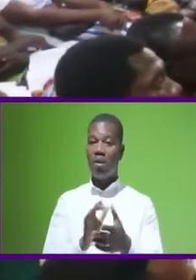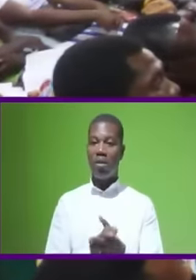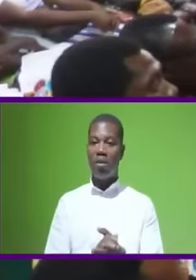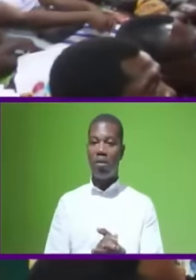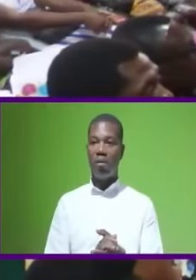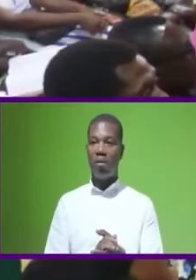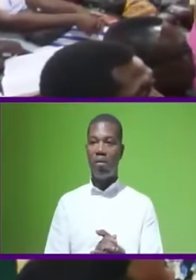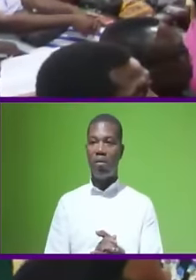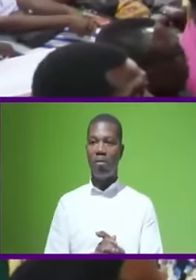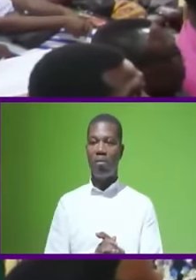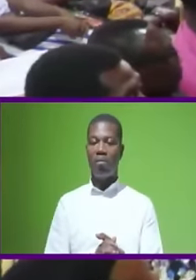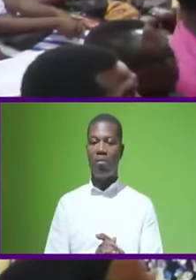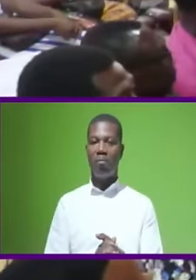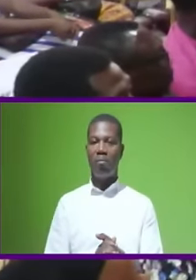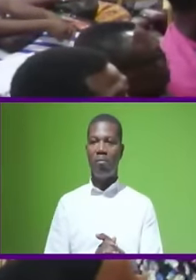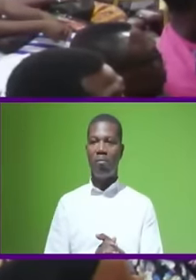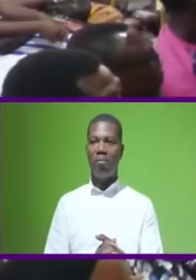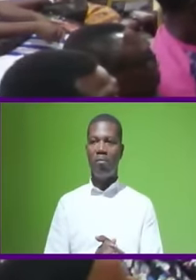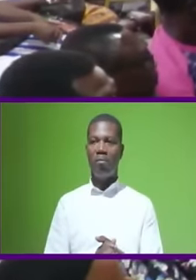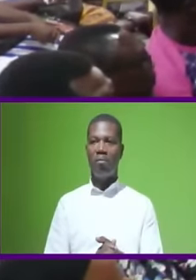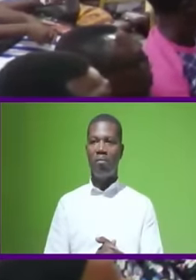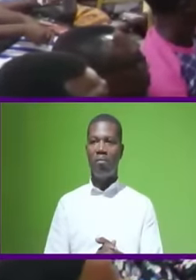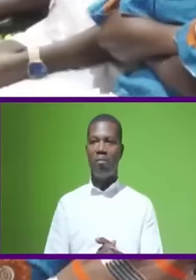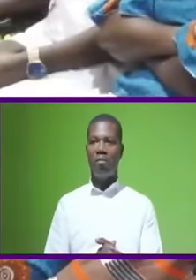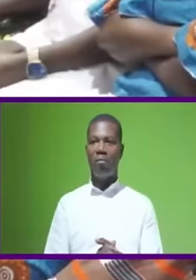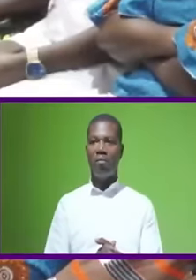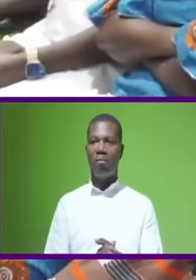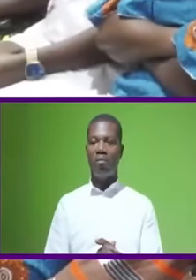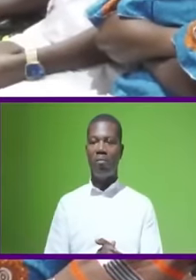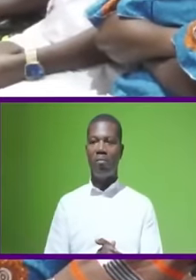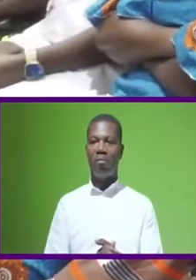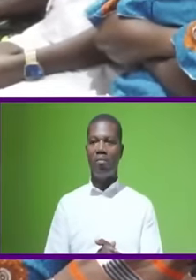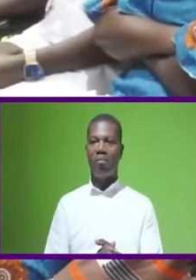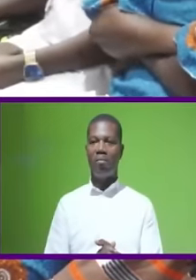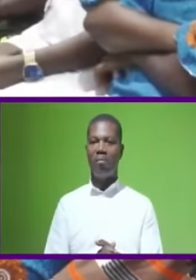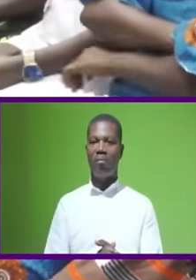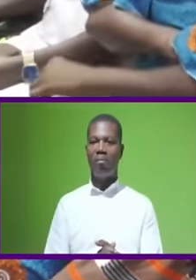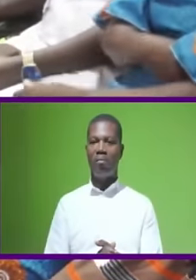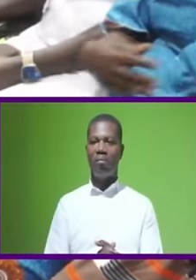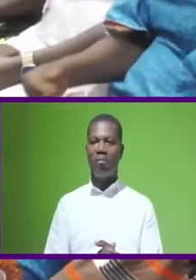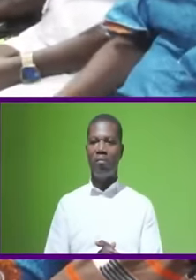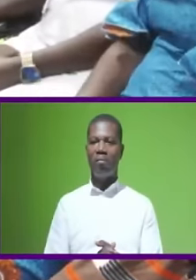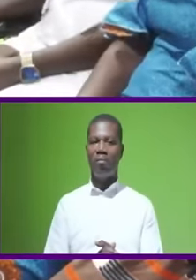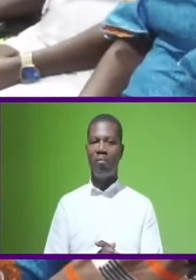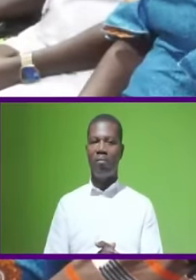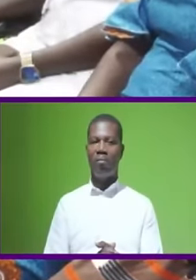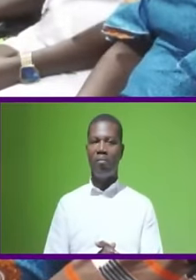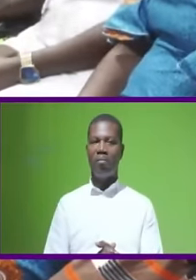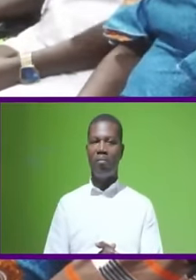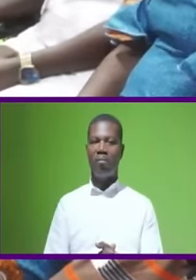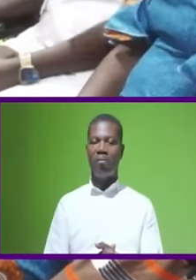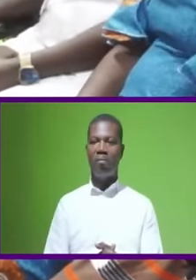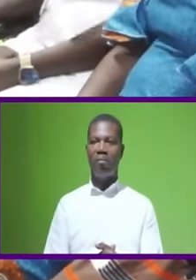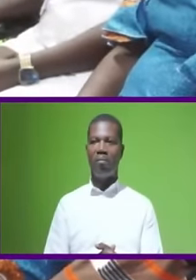Seeking money. Let me find out, don't you belong to a church or don't you attend a church?